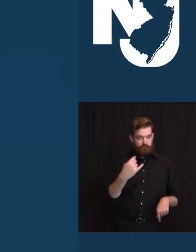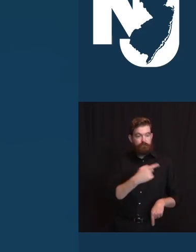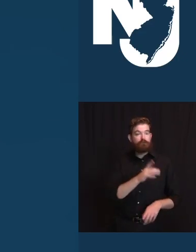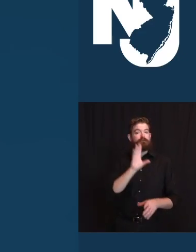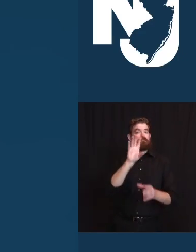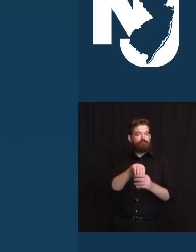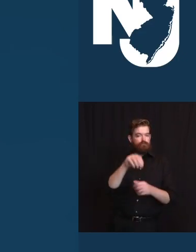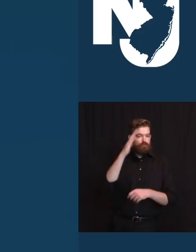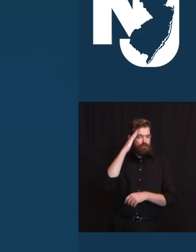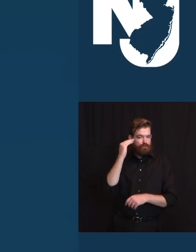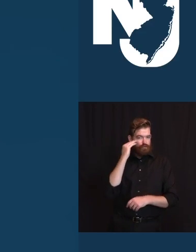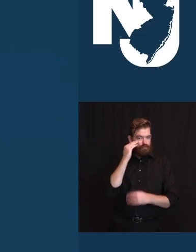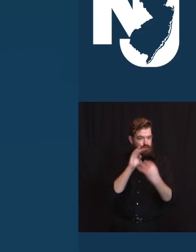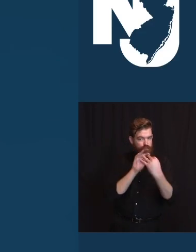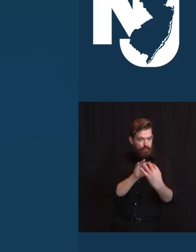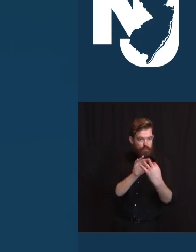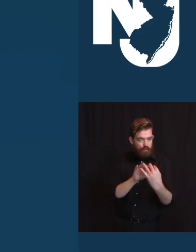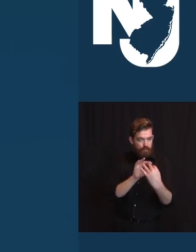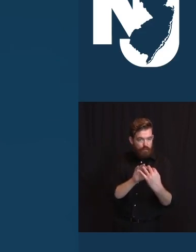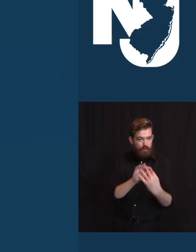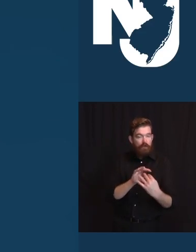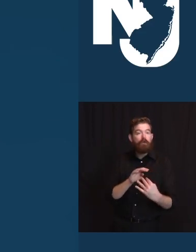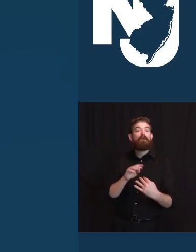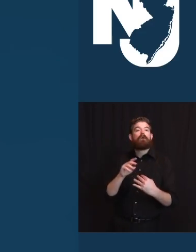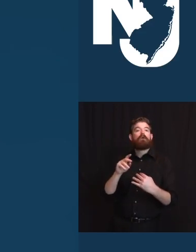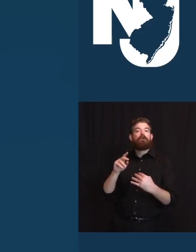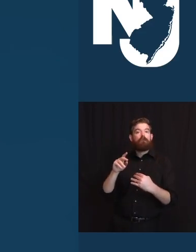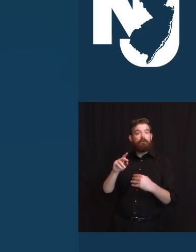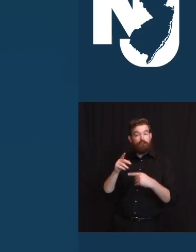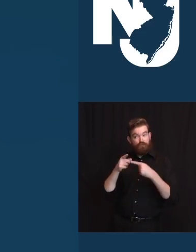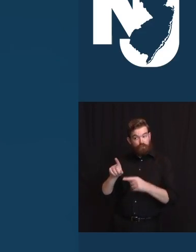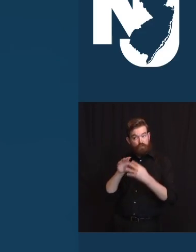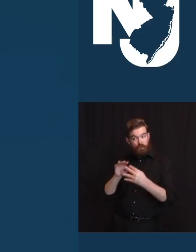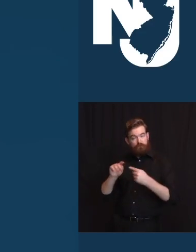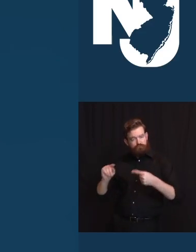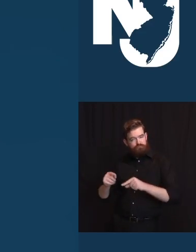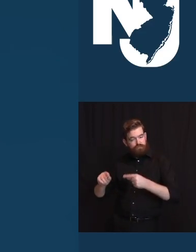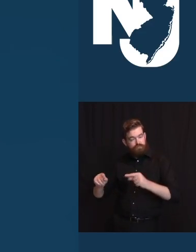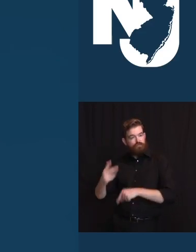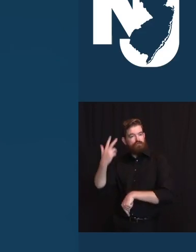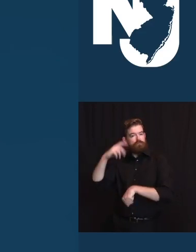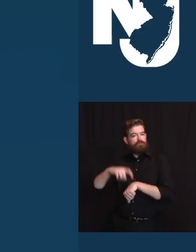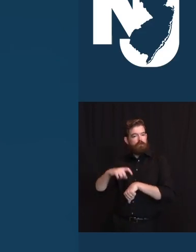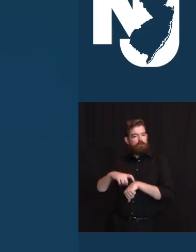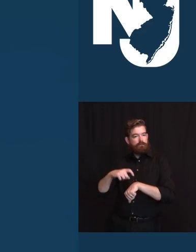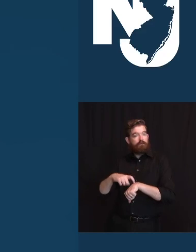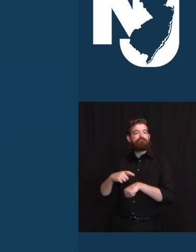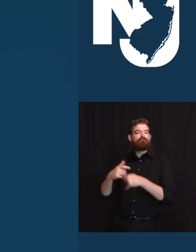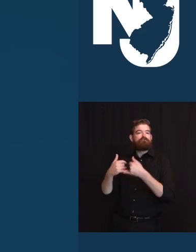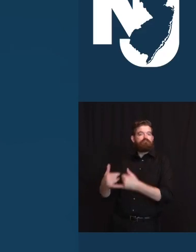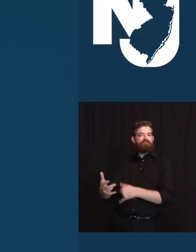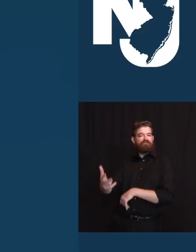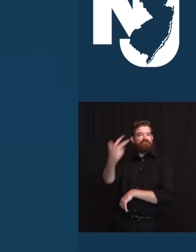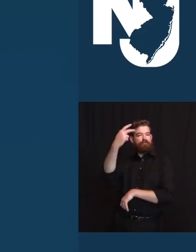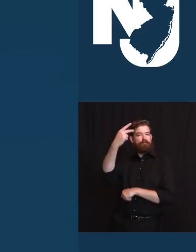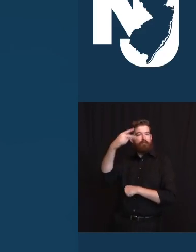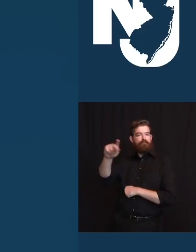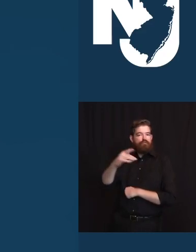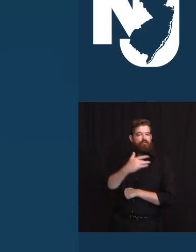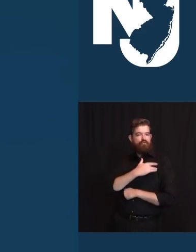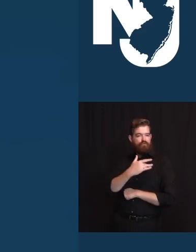combat 3 times, for which he was awarded not 1, not 2, but 3 Purple Hearts. He